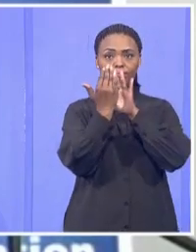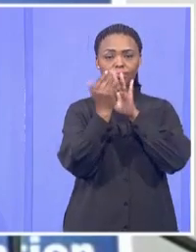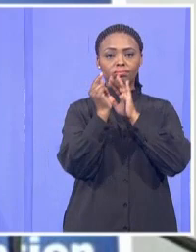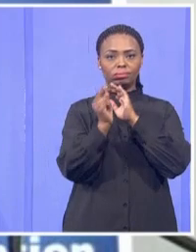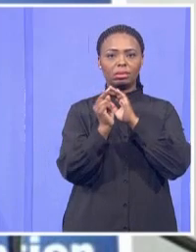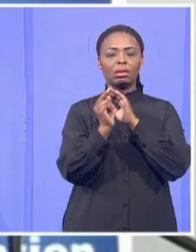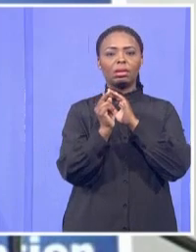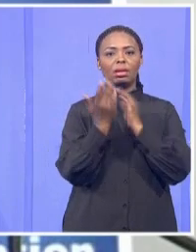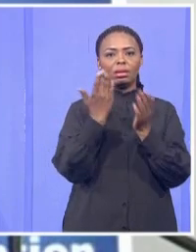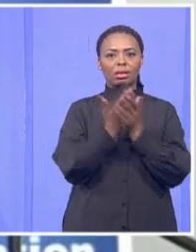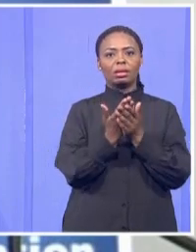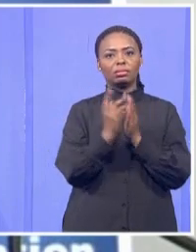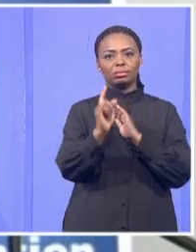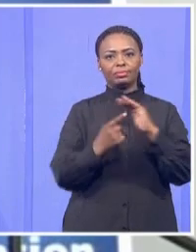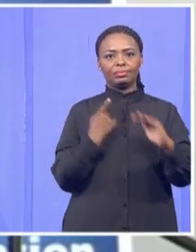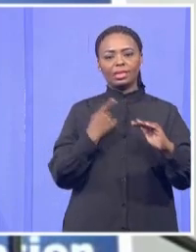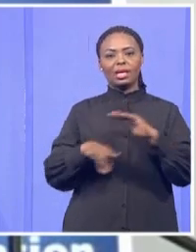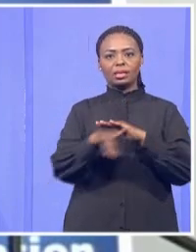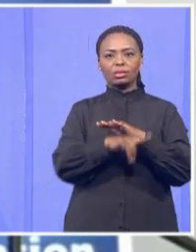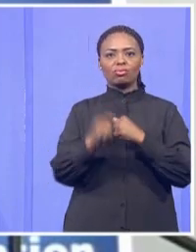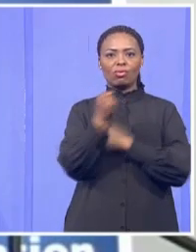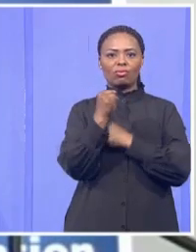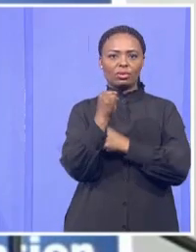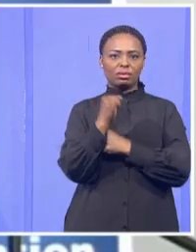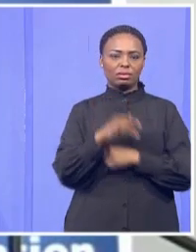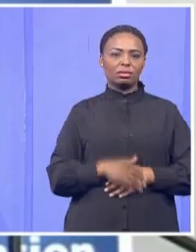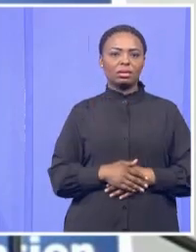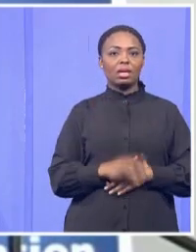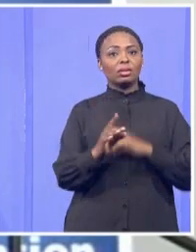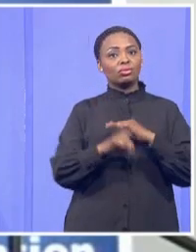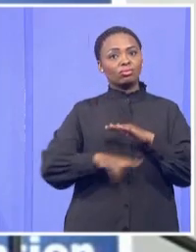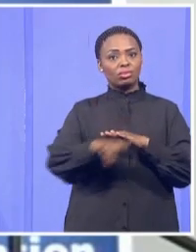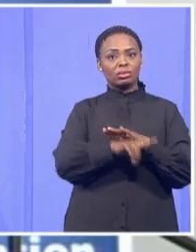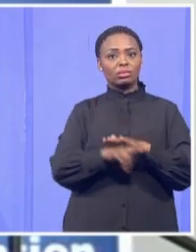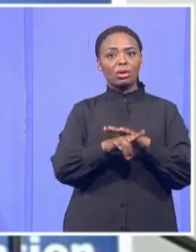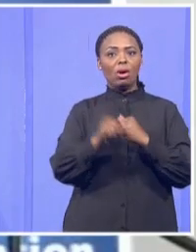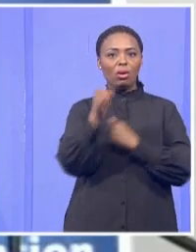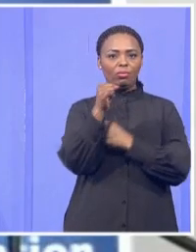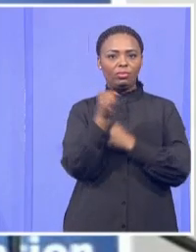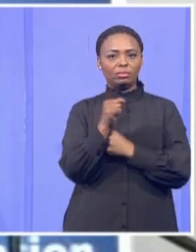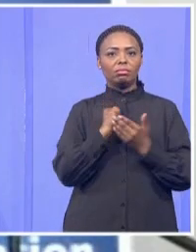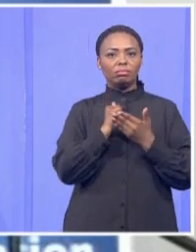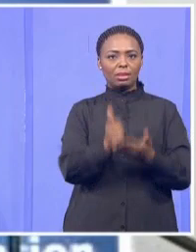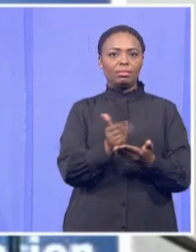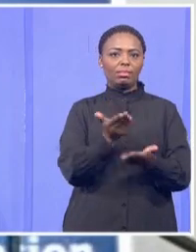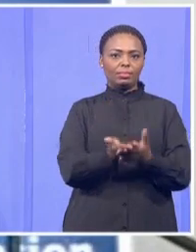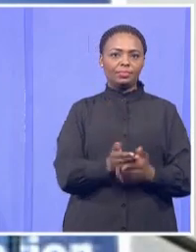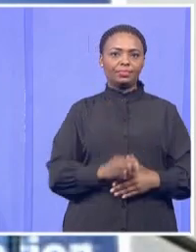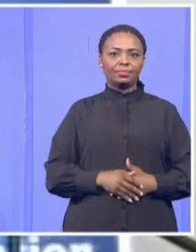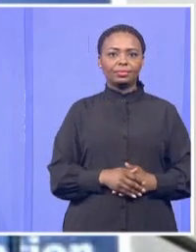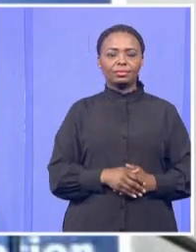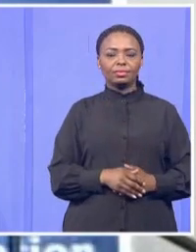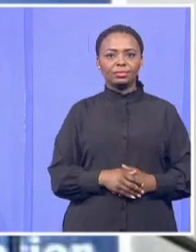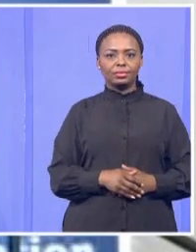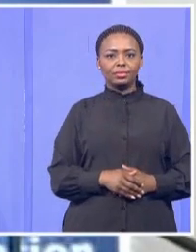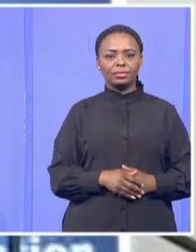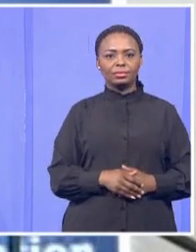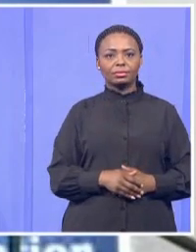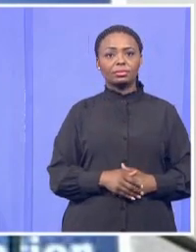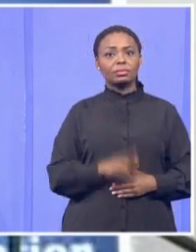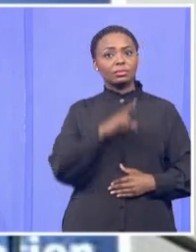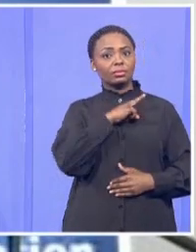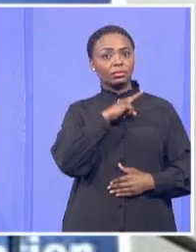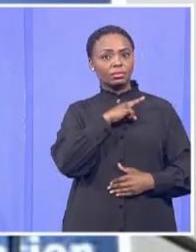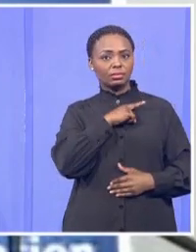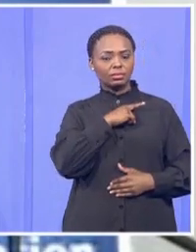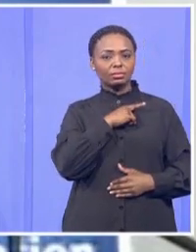go to our district office, and our district office will be in a position to assist you. The reason why we are